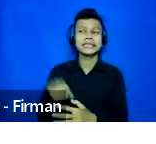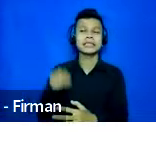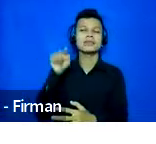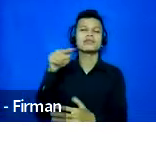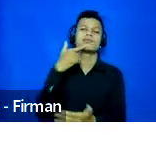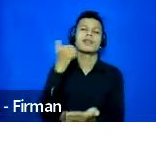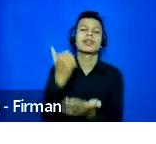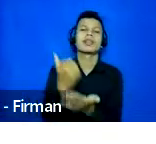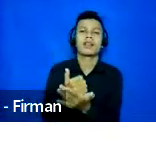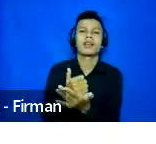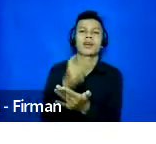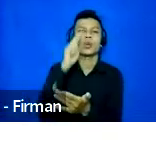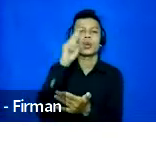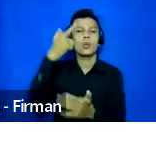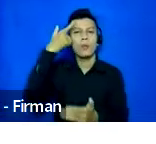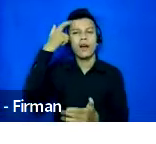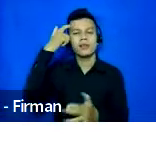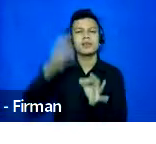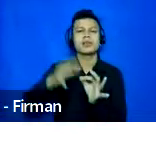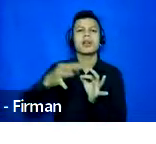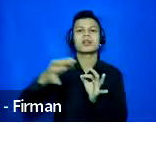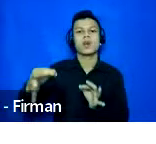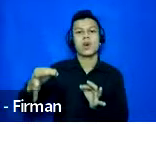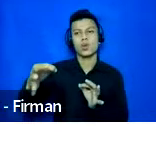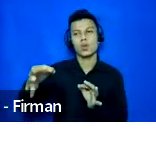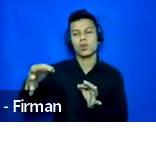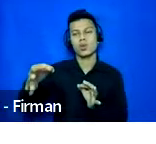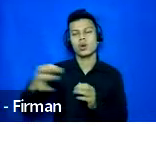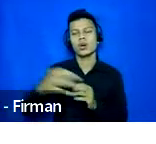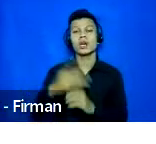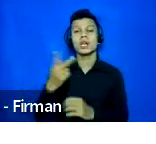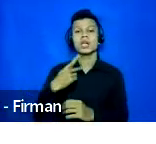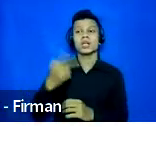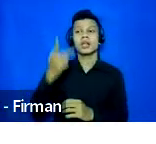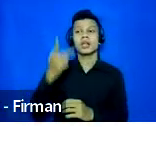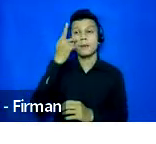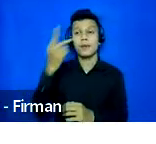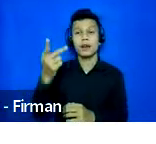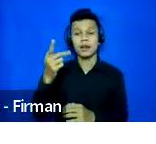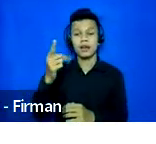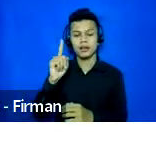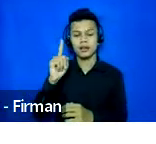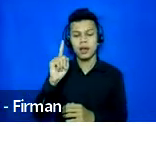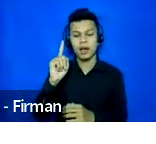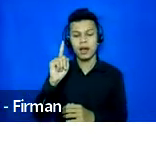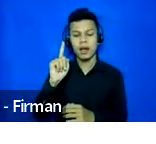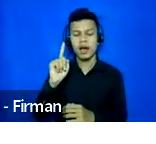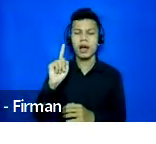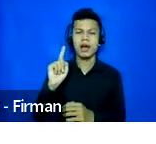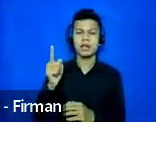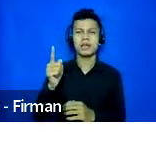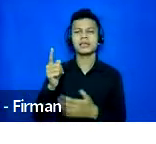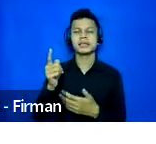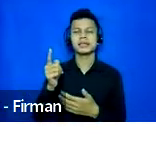Again, digital learning, looking at TV and other types of remote